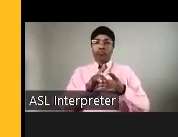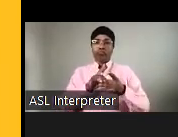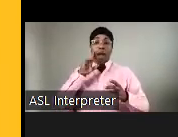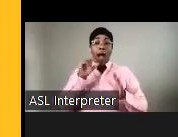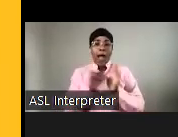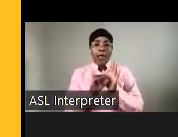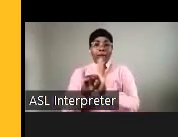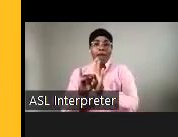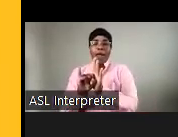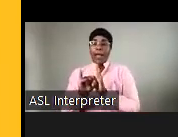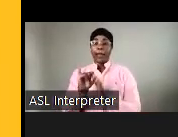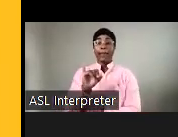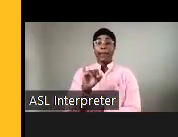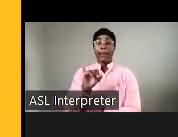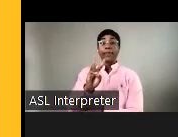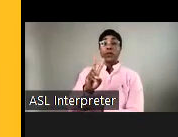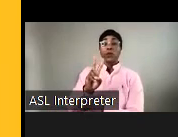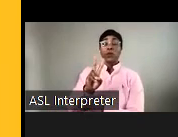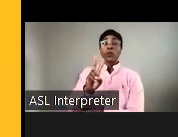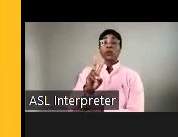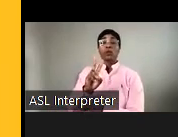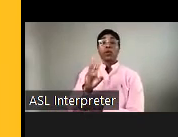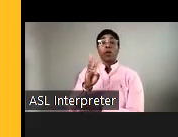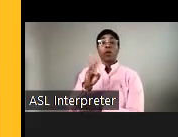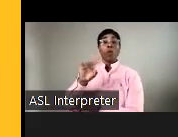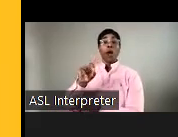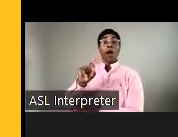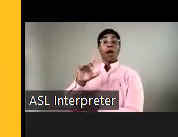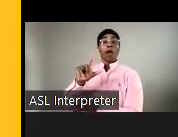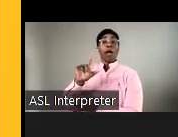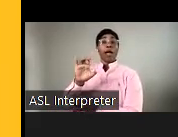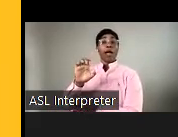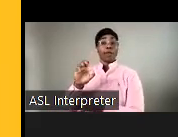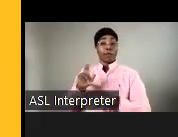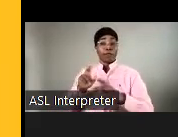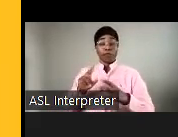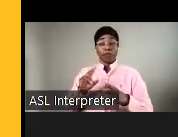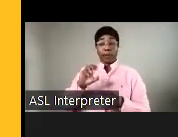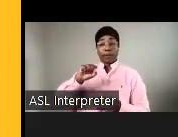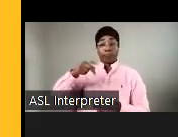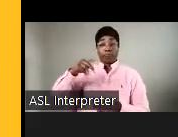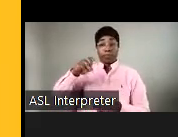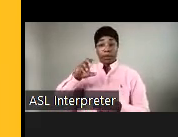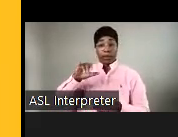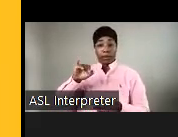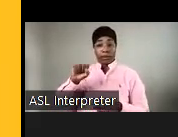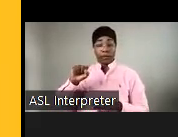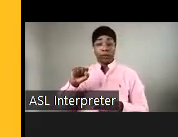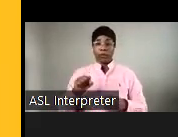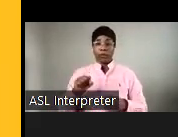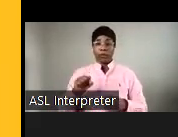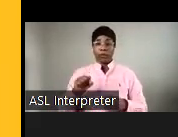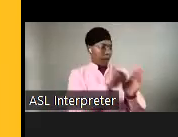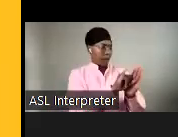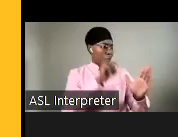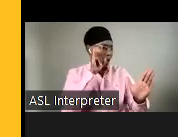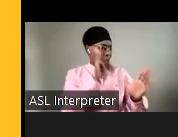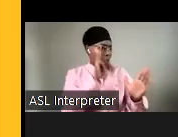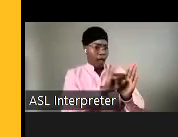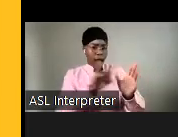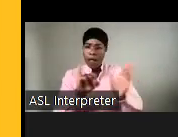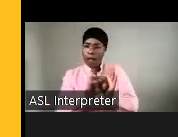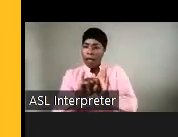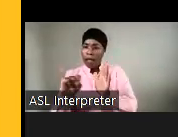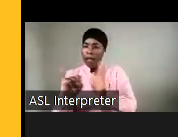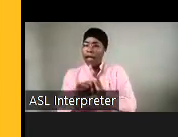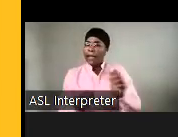and plant species, identified 10 different locations where they felt like we could use fire, and we discussed lots